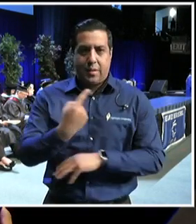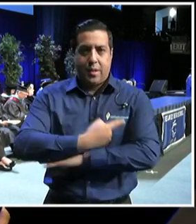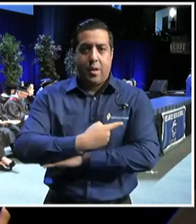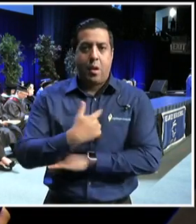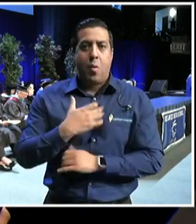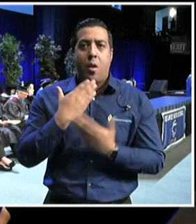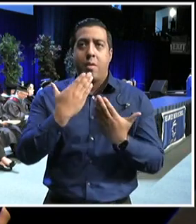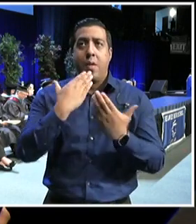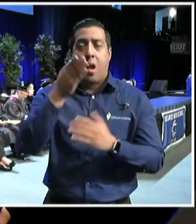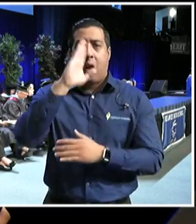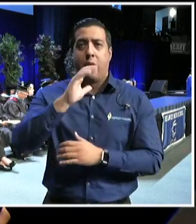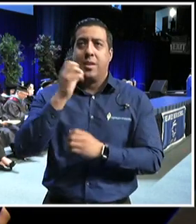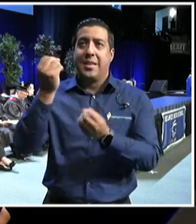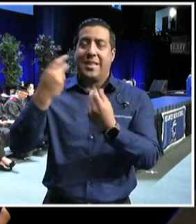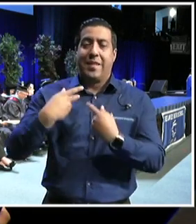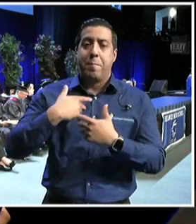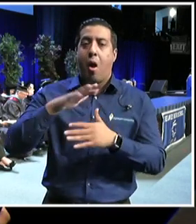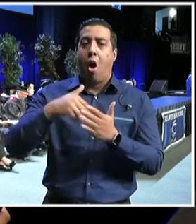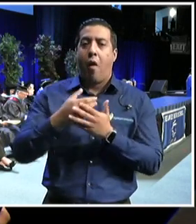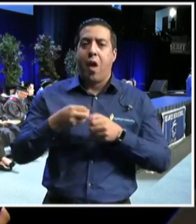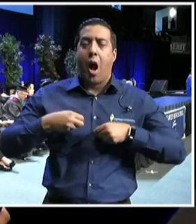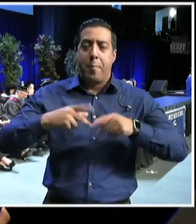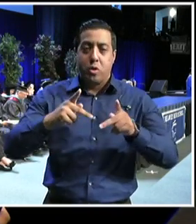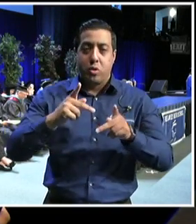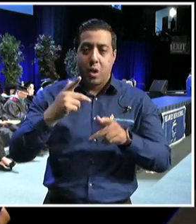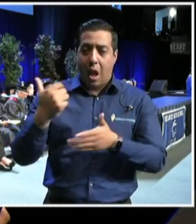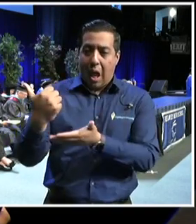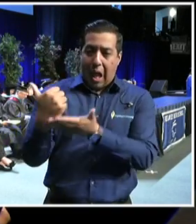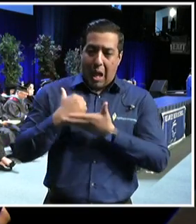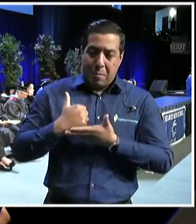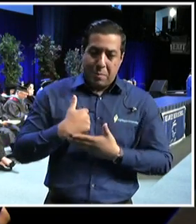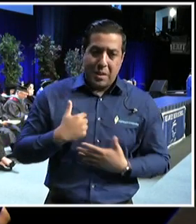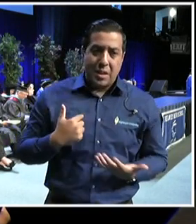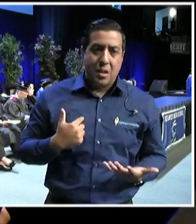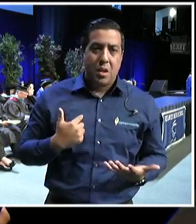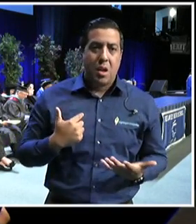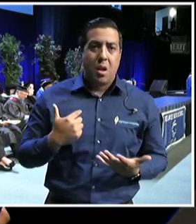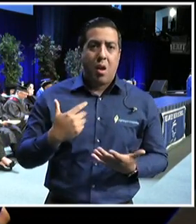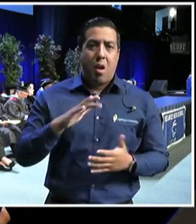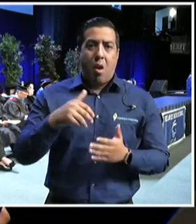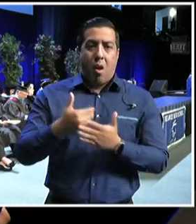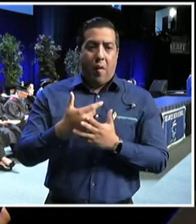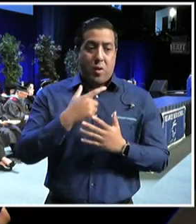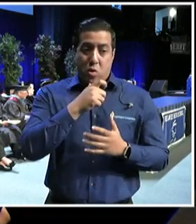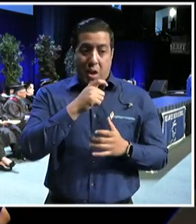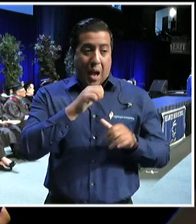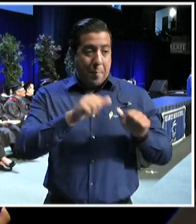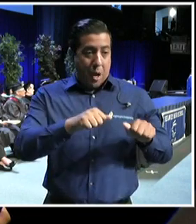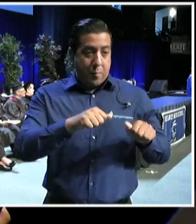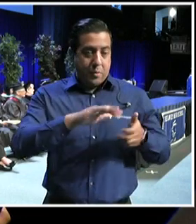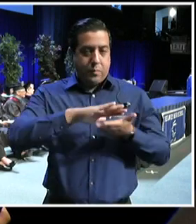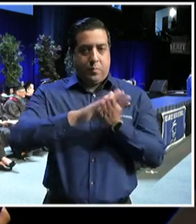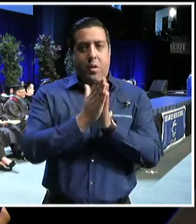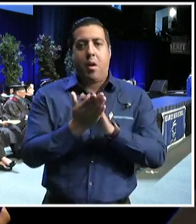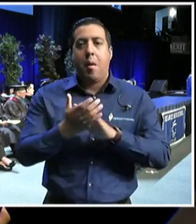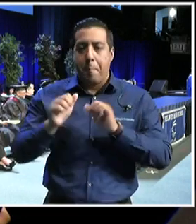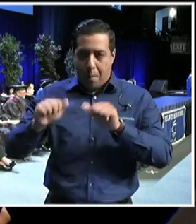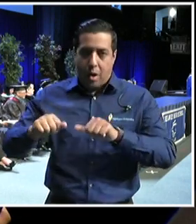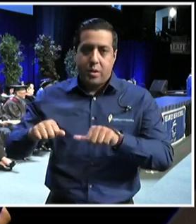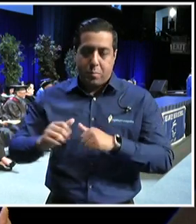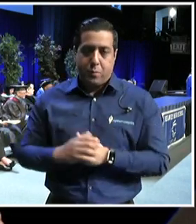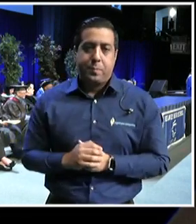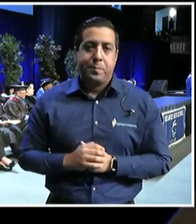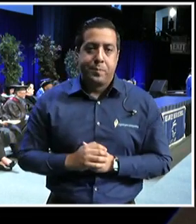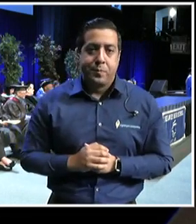an opportunity today and helping me make the impossible for myself possible.